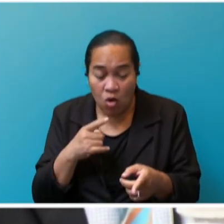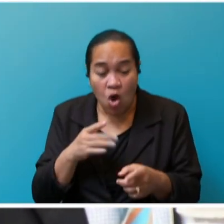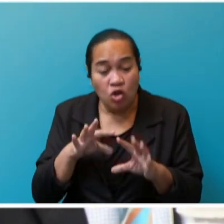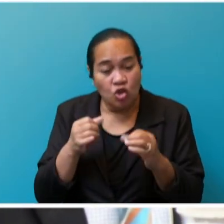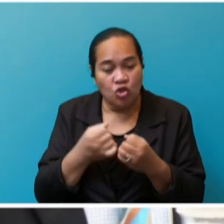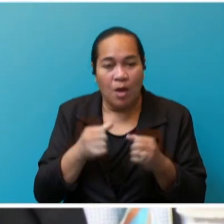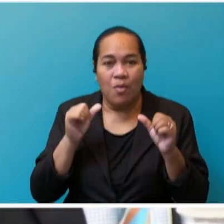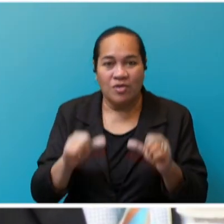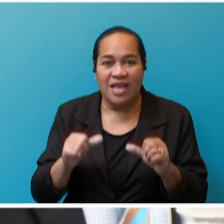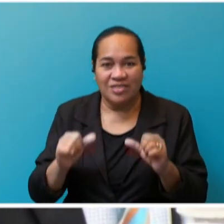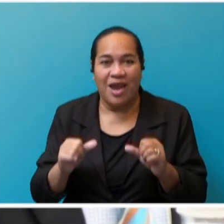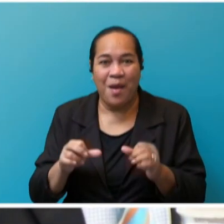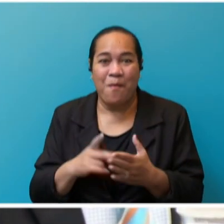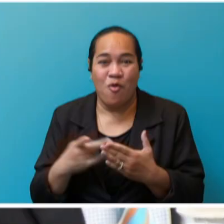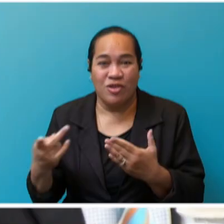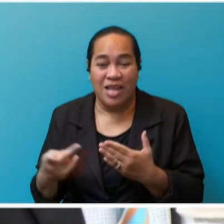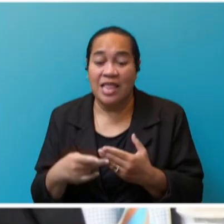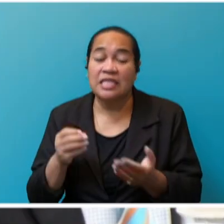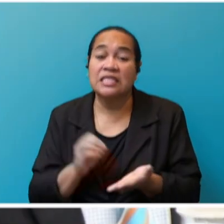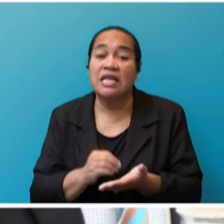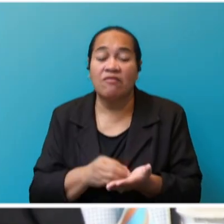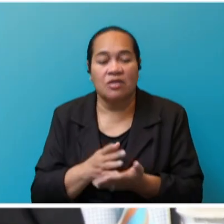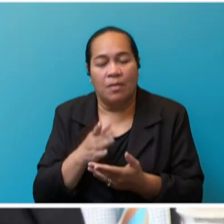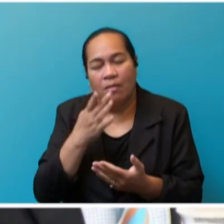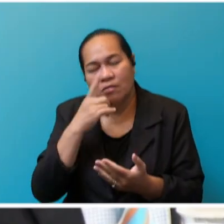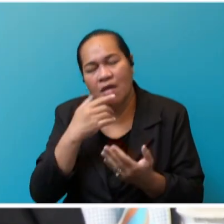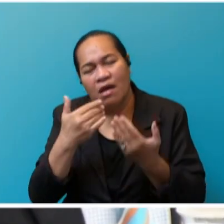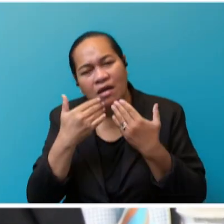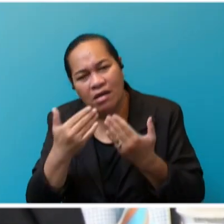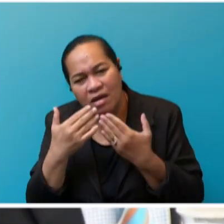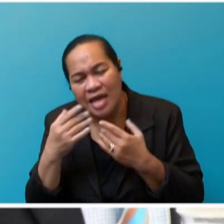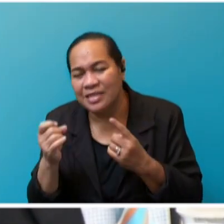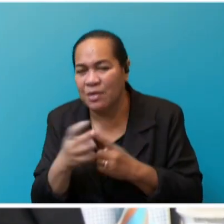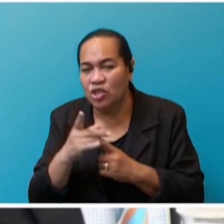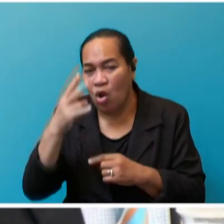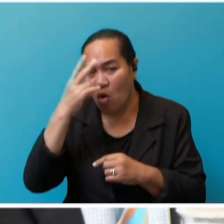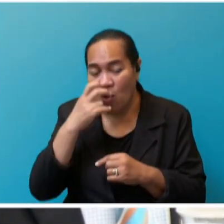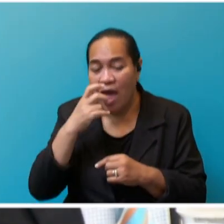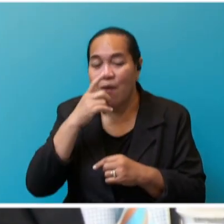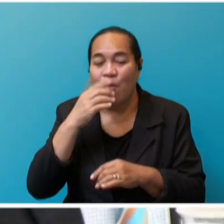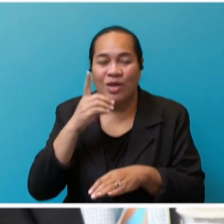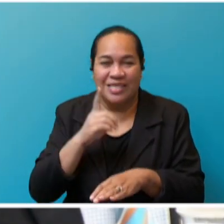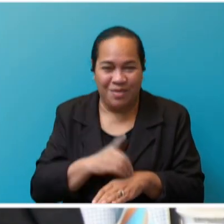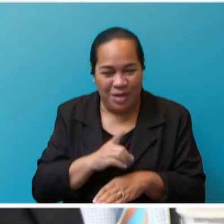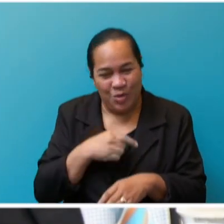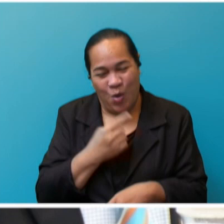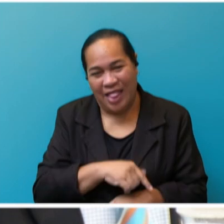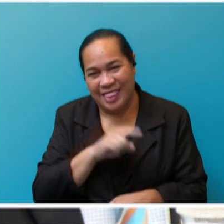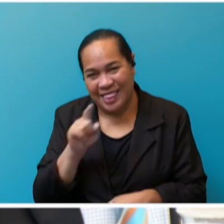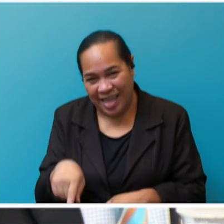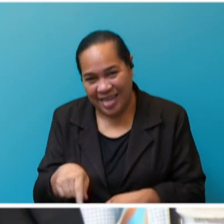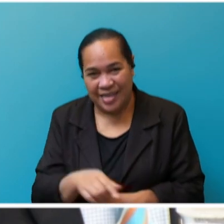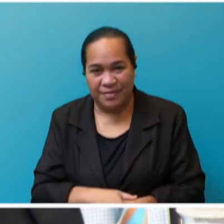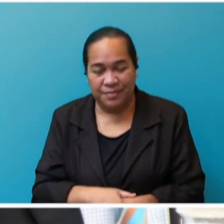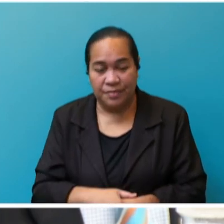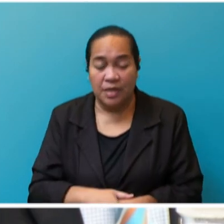protection programs. This service was highly appreciated by the elderly and persons with disabilities who attended. Mr. Speaker,